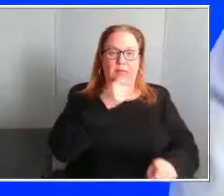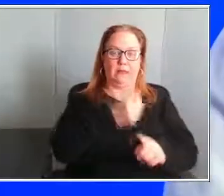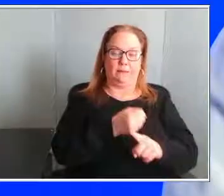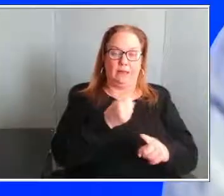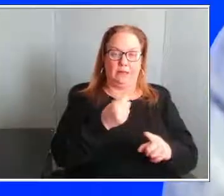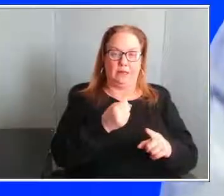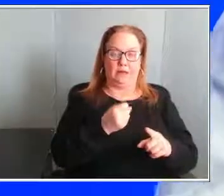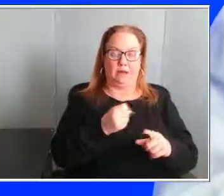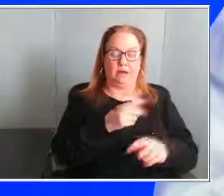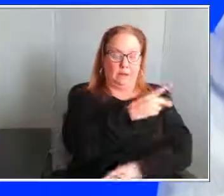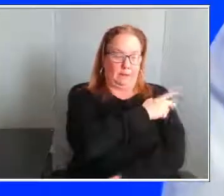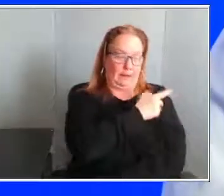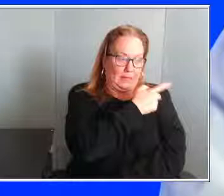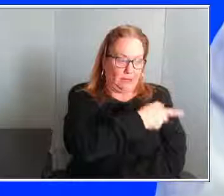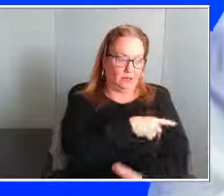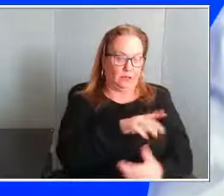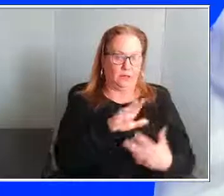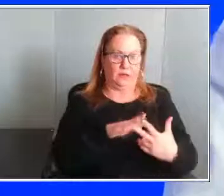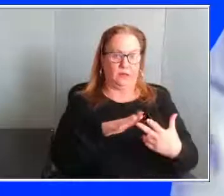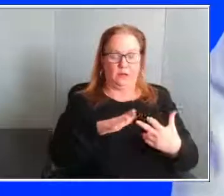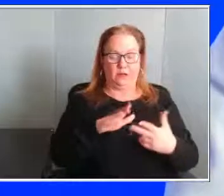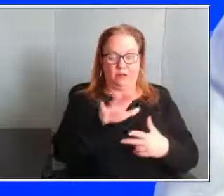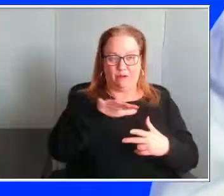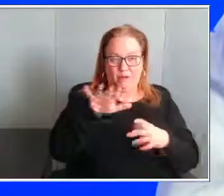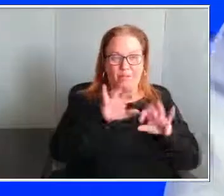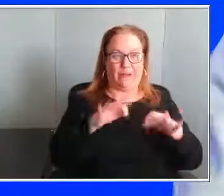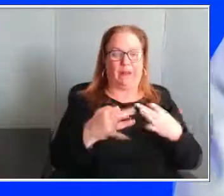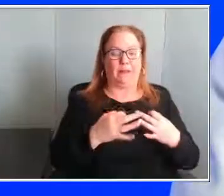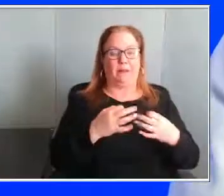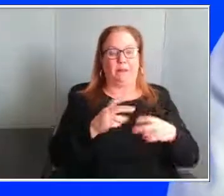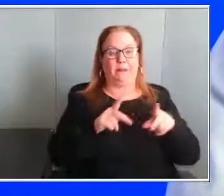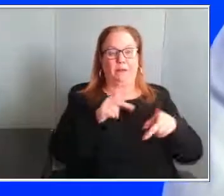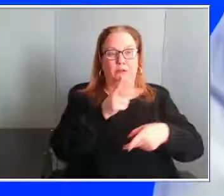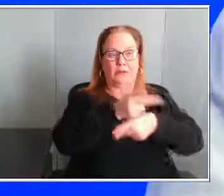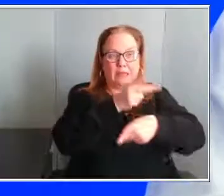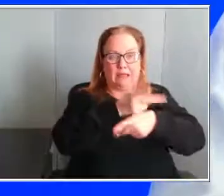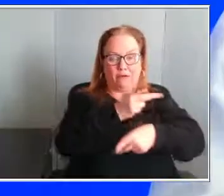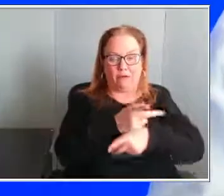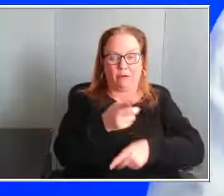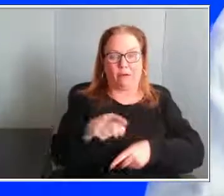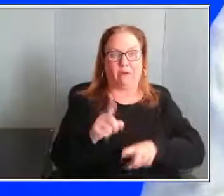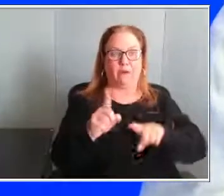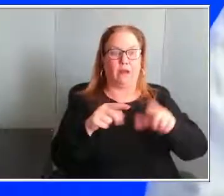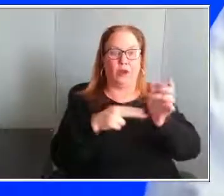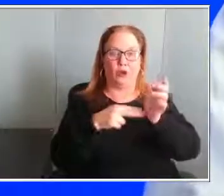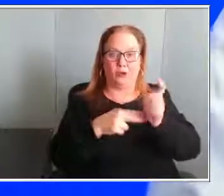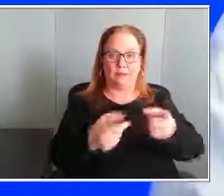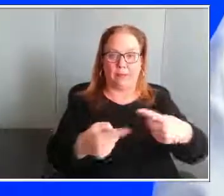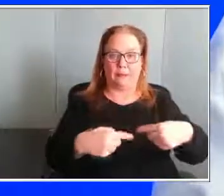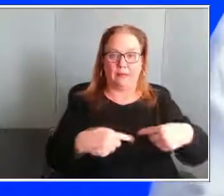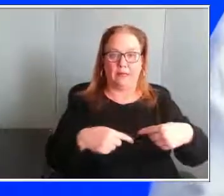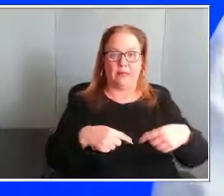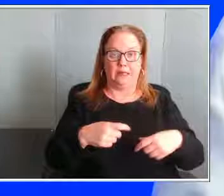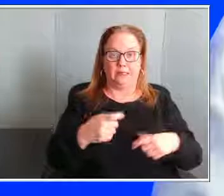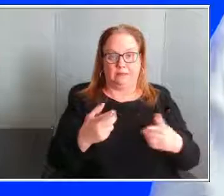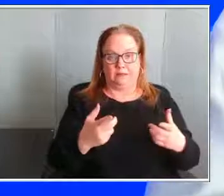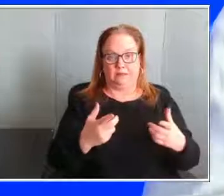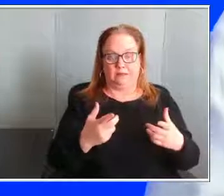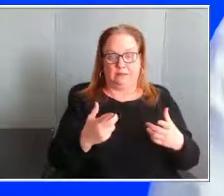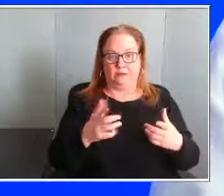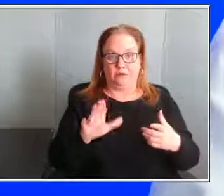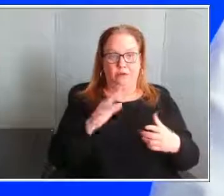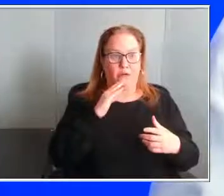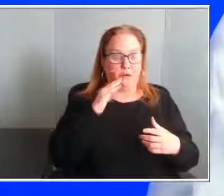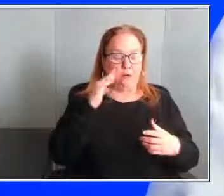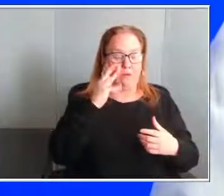on the patient, but your loved ones, caregivers, maybe a home health nurse, because to get anywhere in your house or